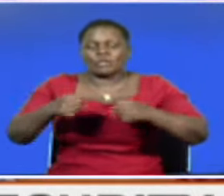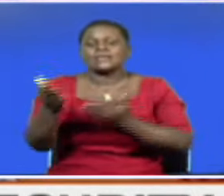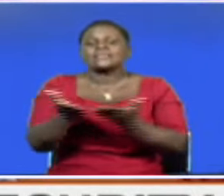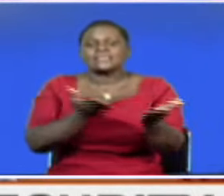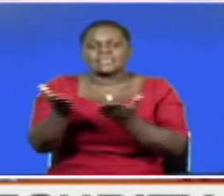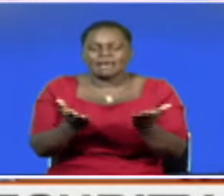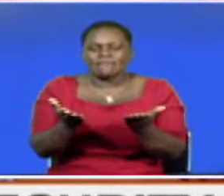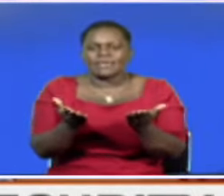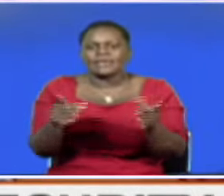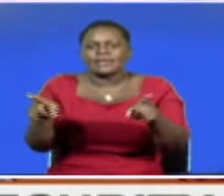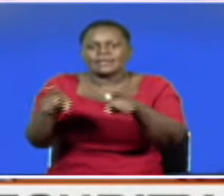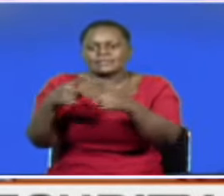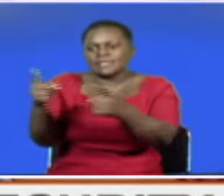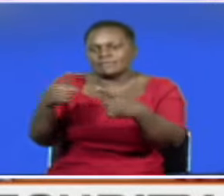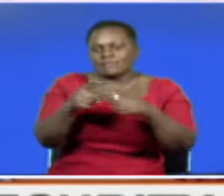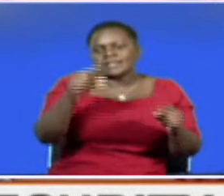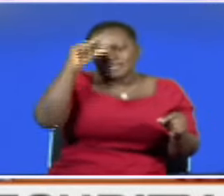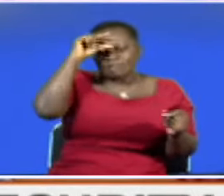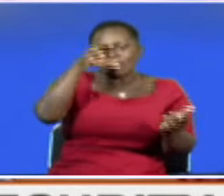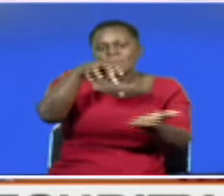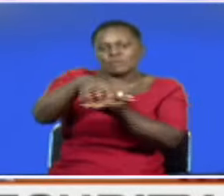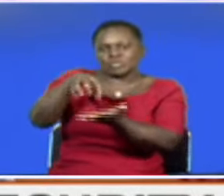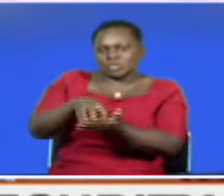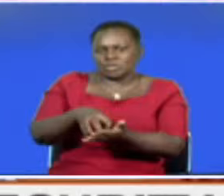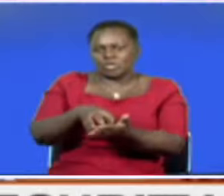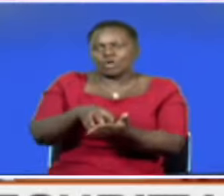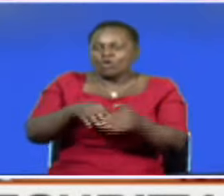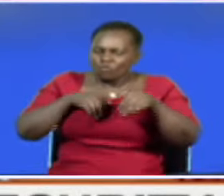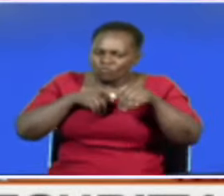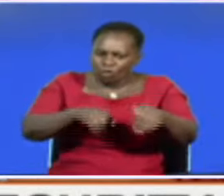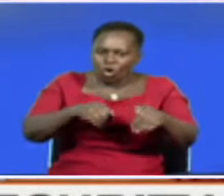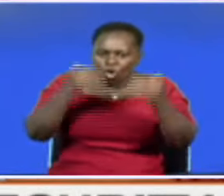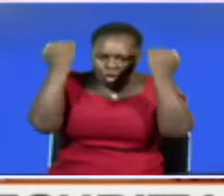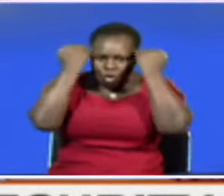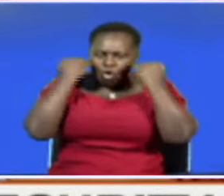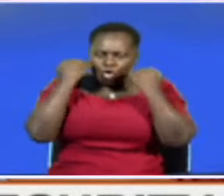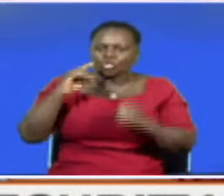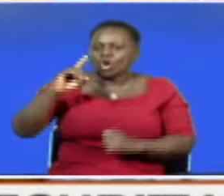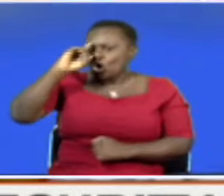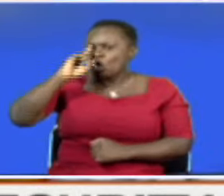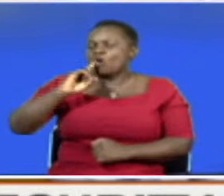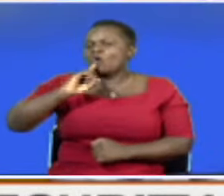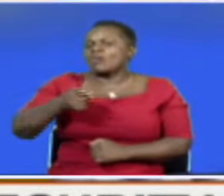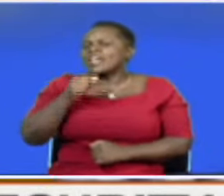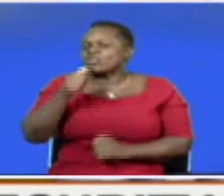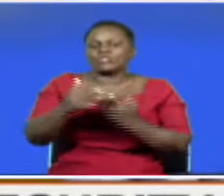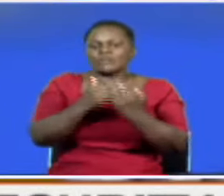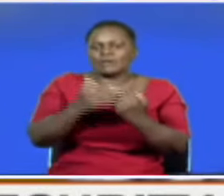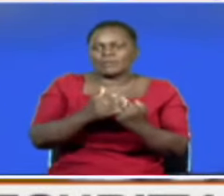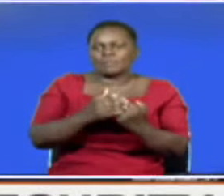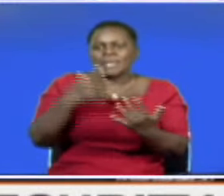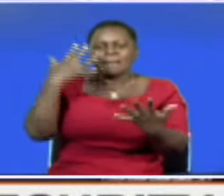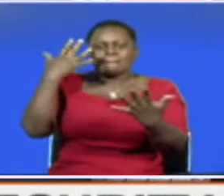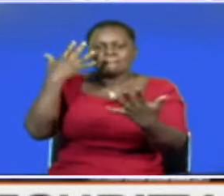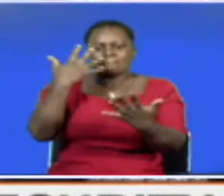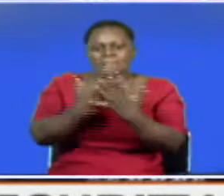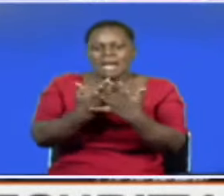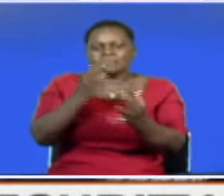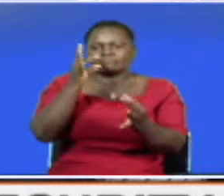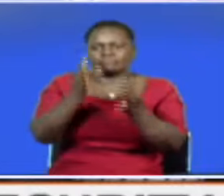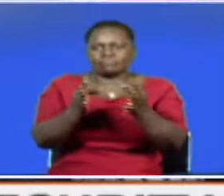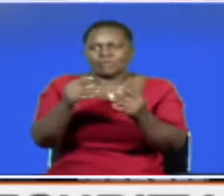serving us in different government institutions that compliance with court orders is not a favor you're doing. The sentencing has since been